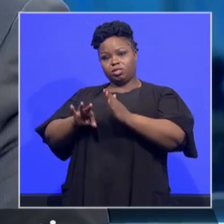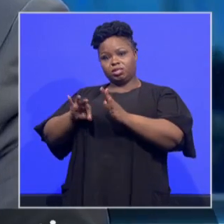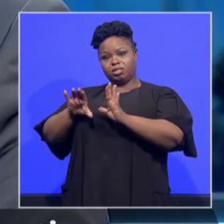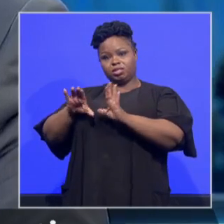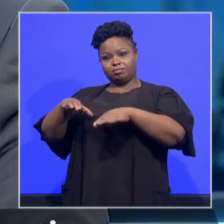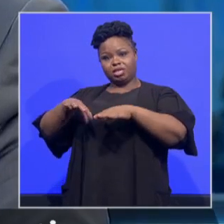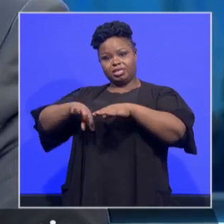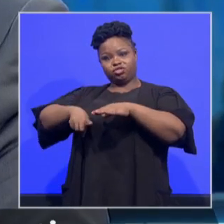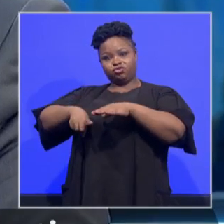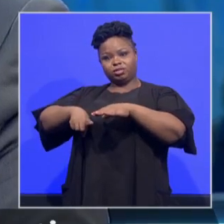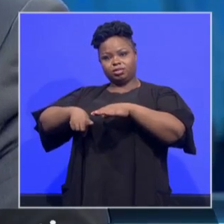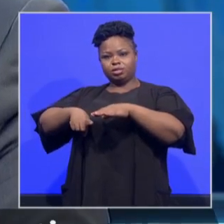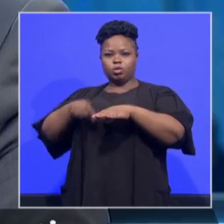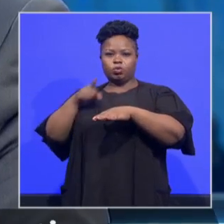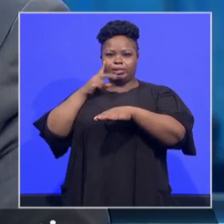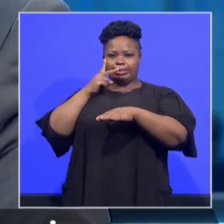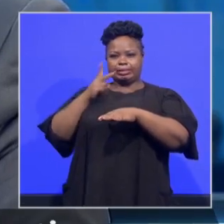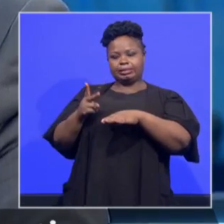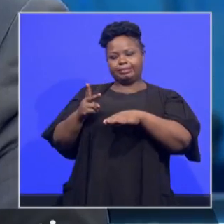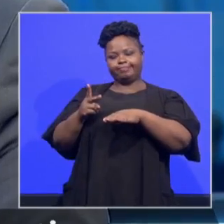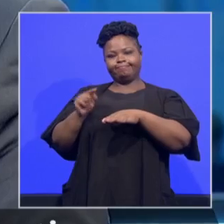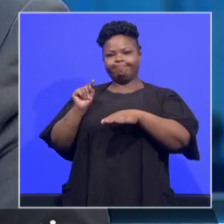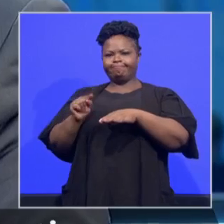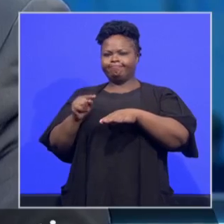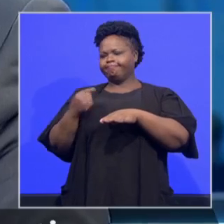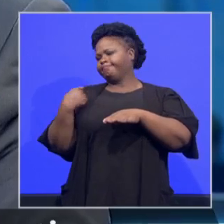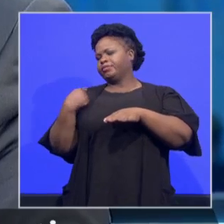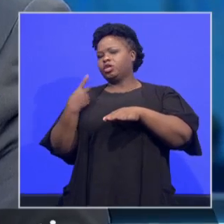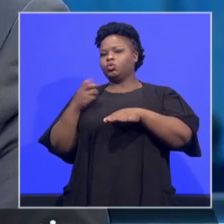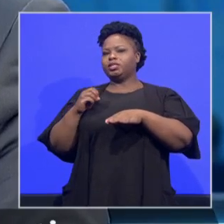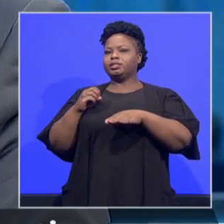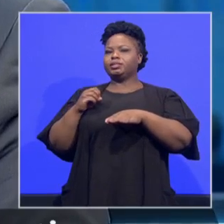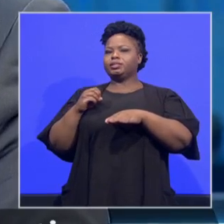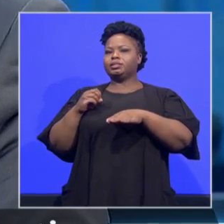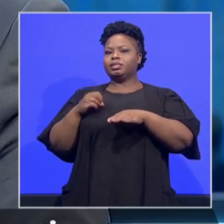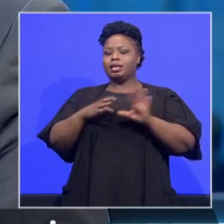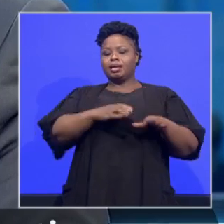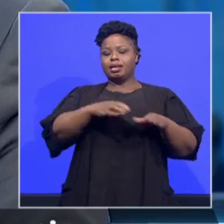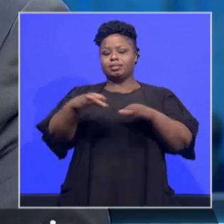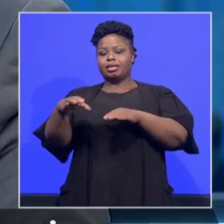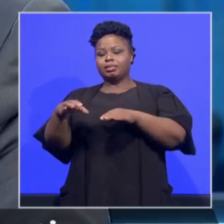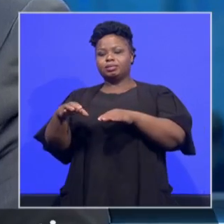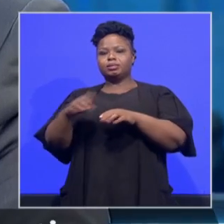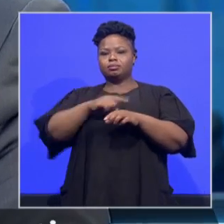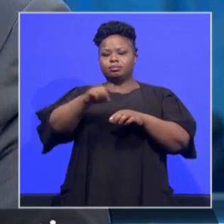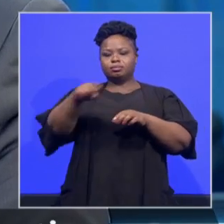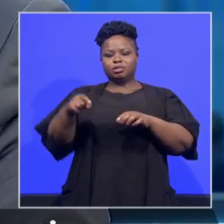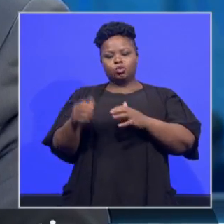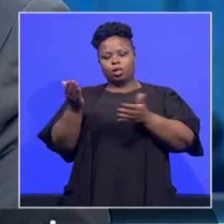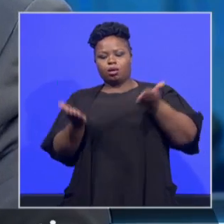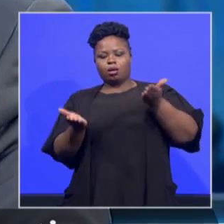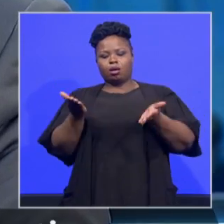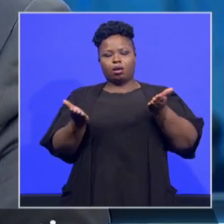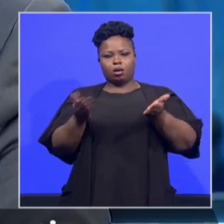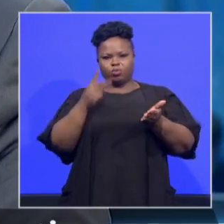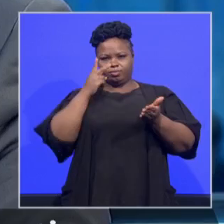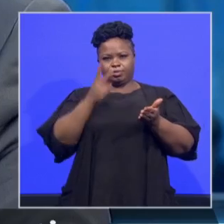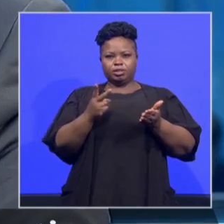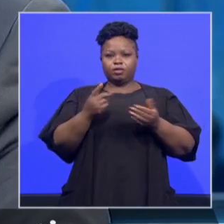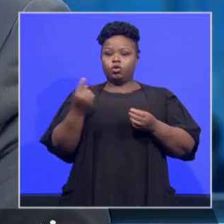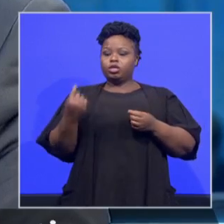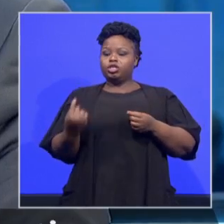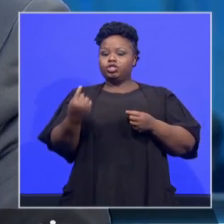how the relationship of that voting district to the 20 clusters, and we assign a probability to each